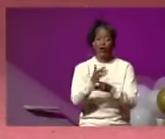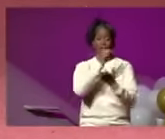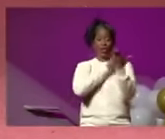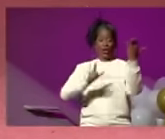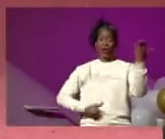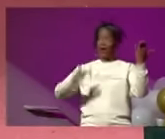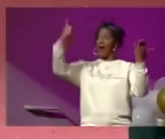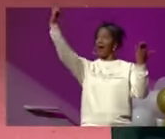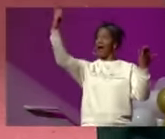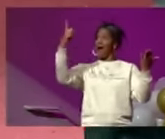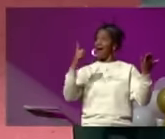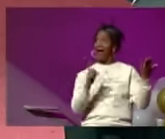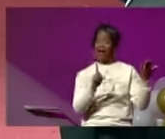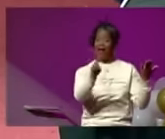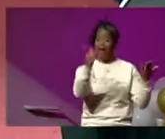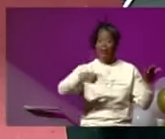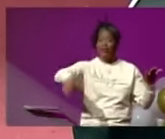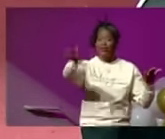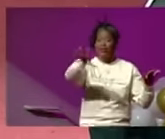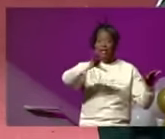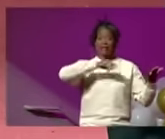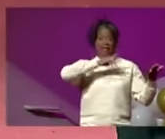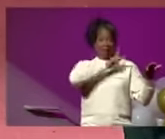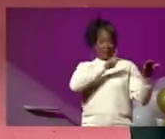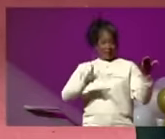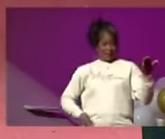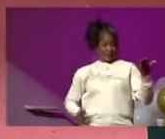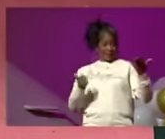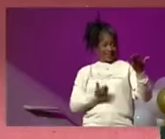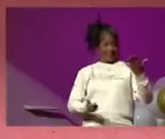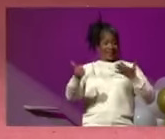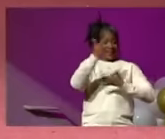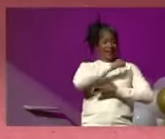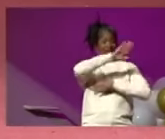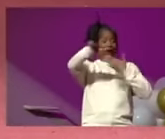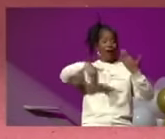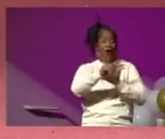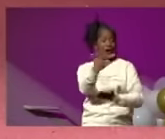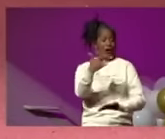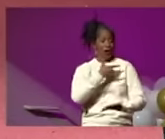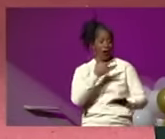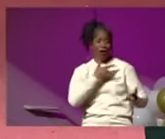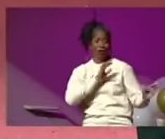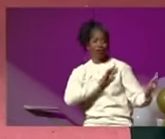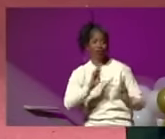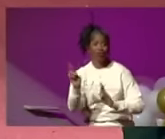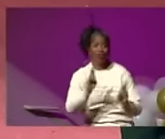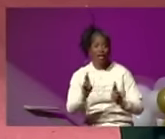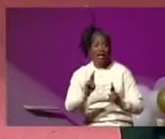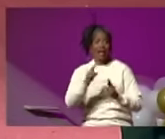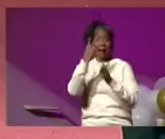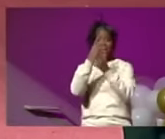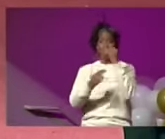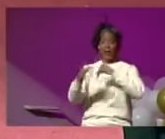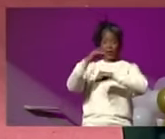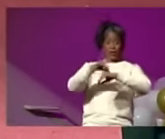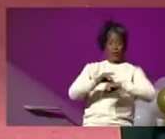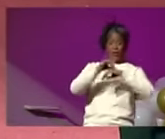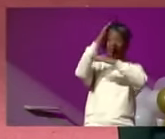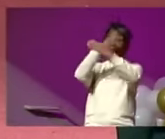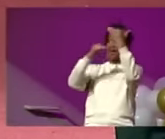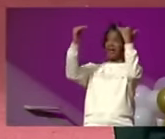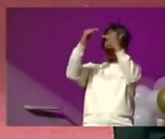earth receive her king. Let every heart prepare him room. And heaven and nature